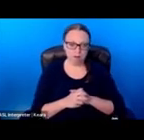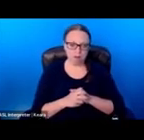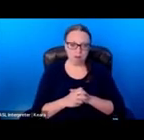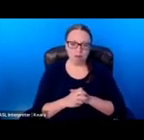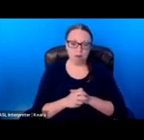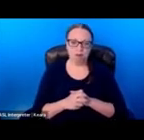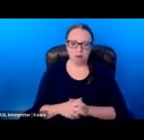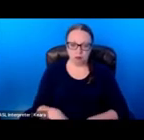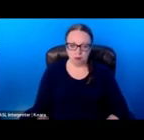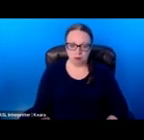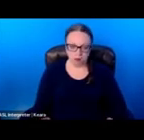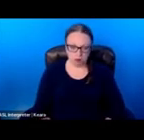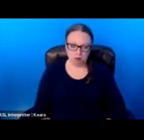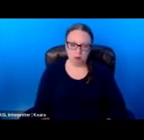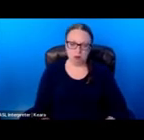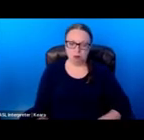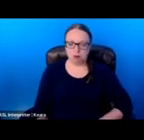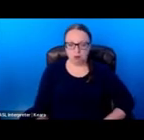Next slide, please.